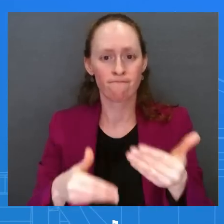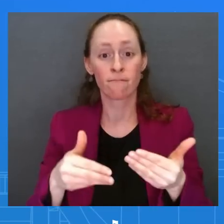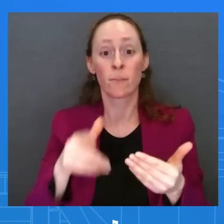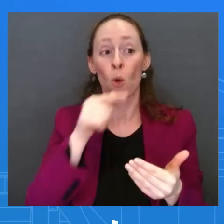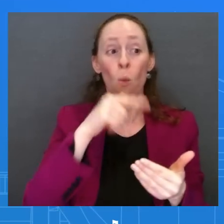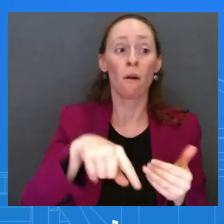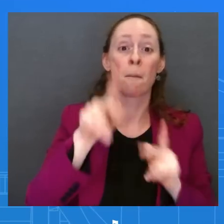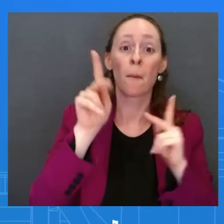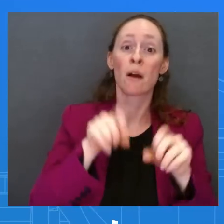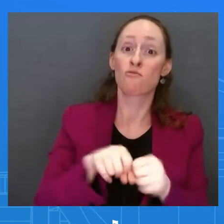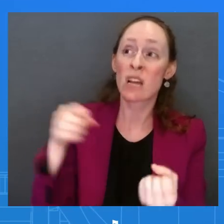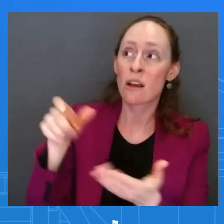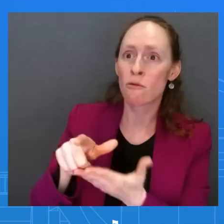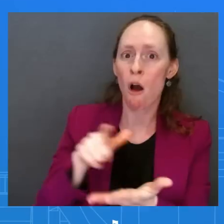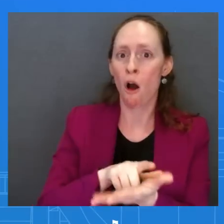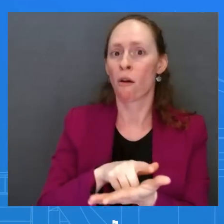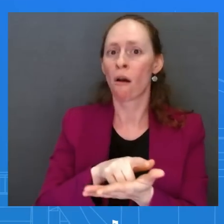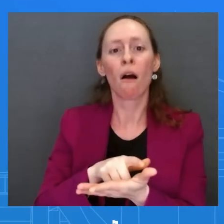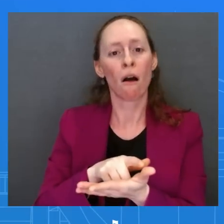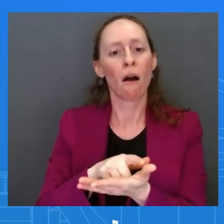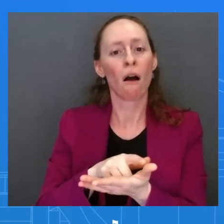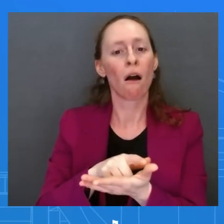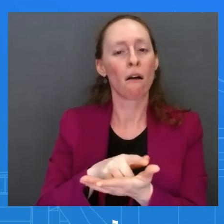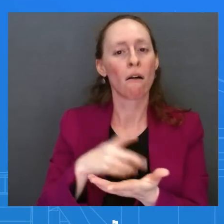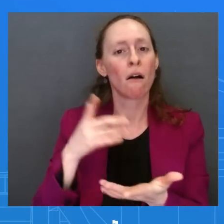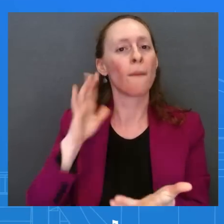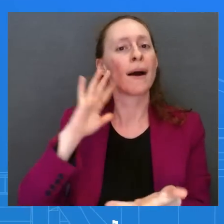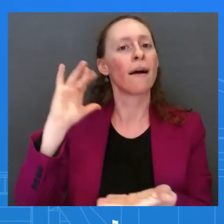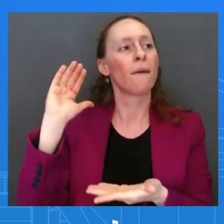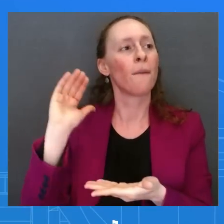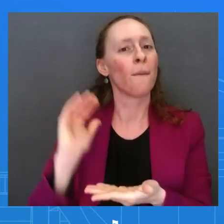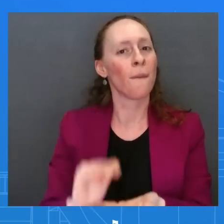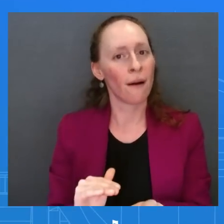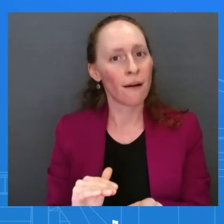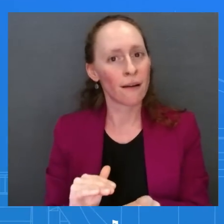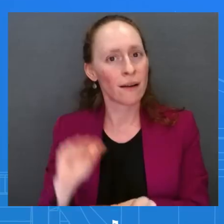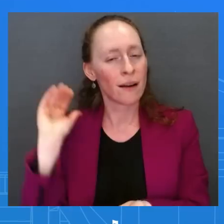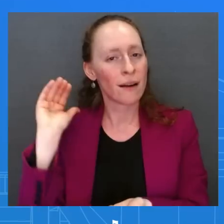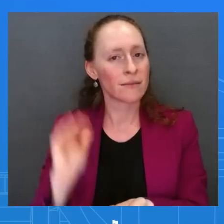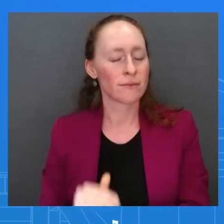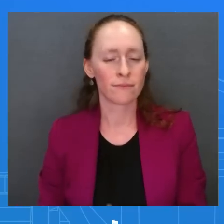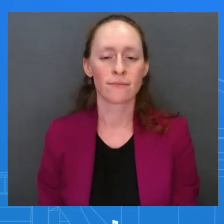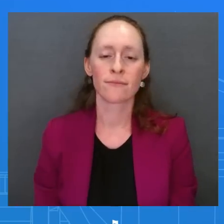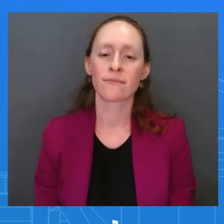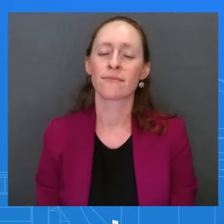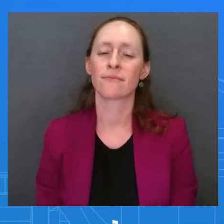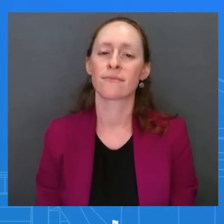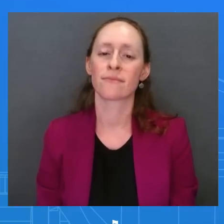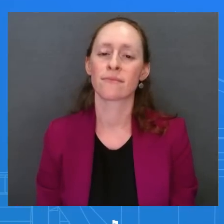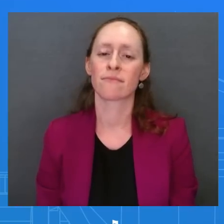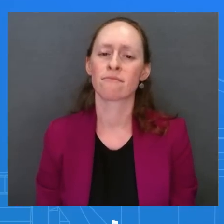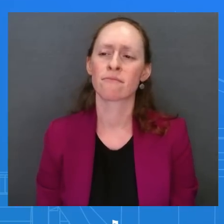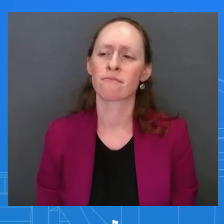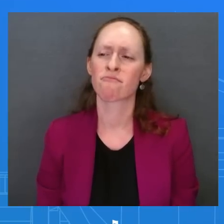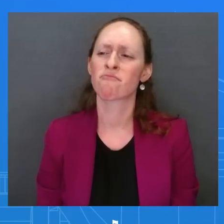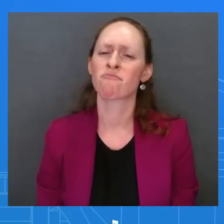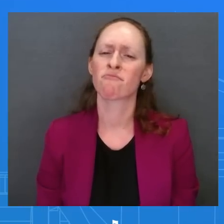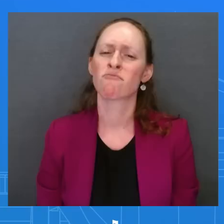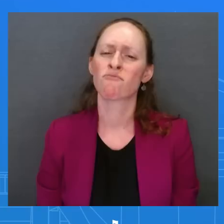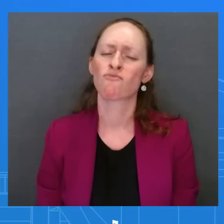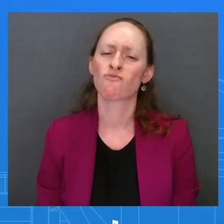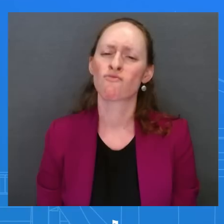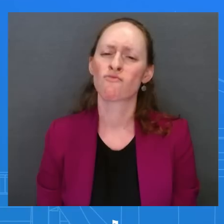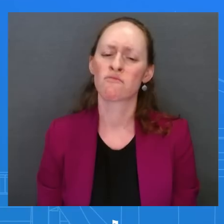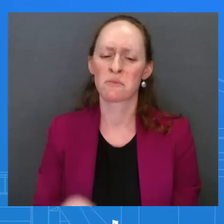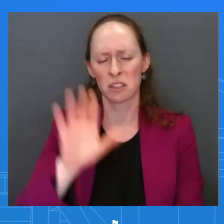the president has done. And so, I'm, again, going to be very mindful in how I respond. But